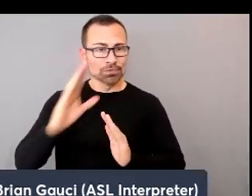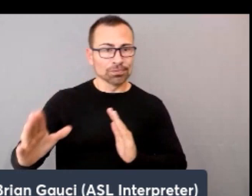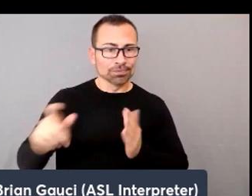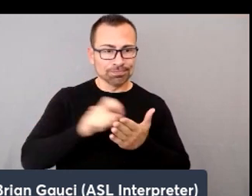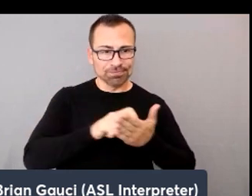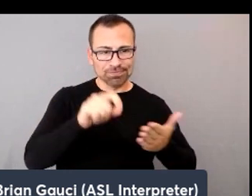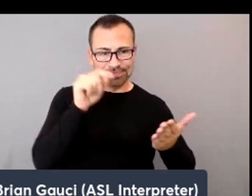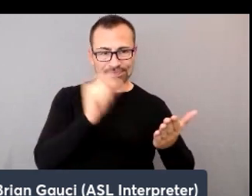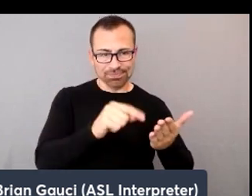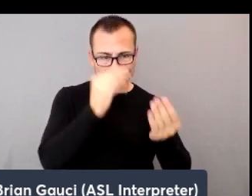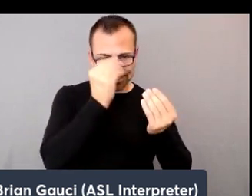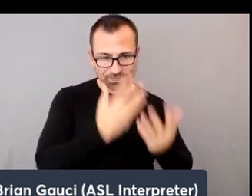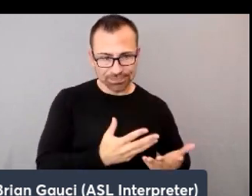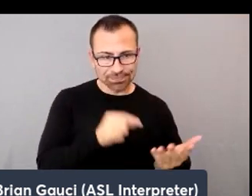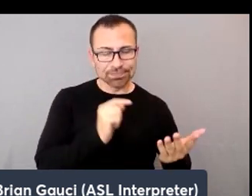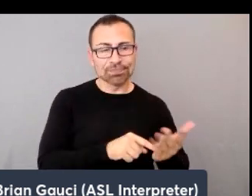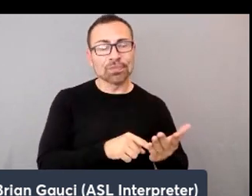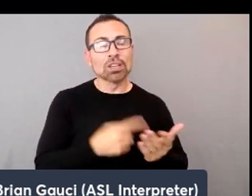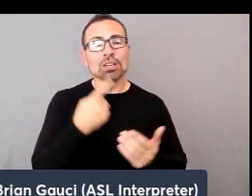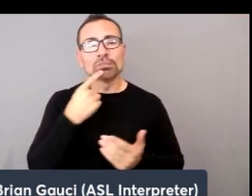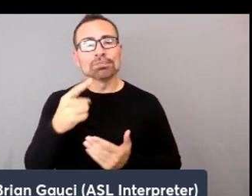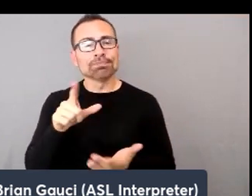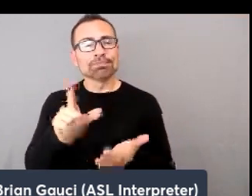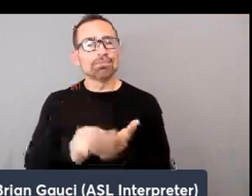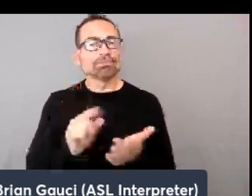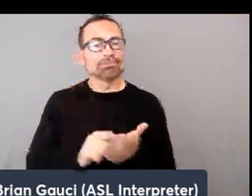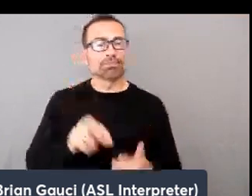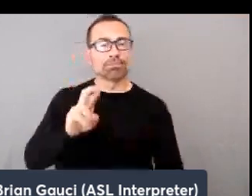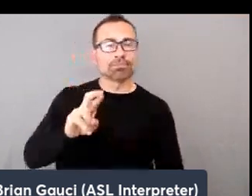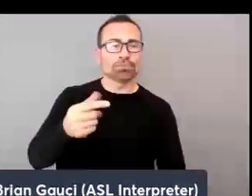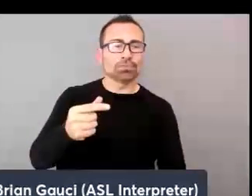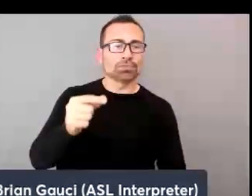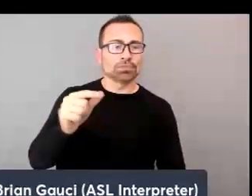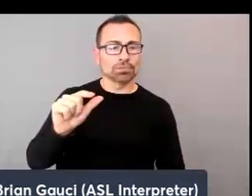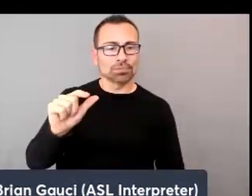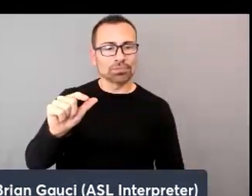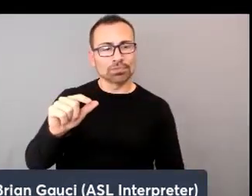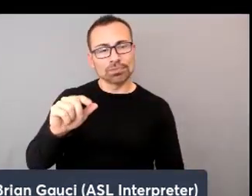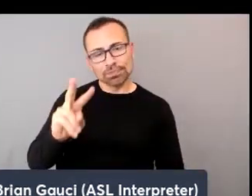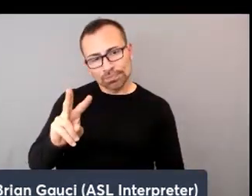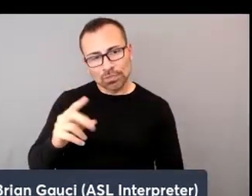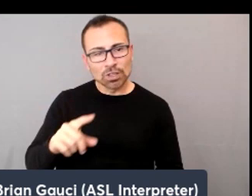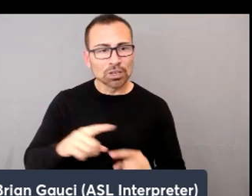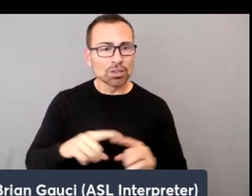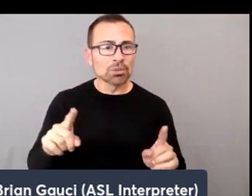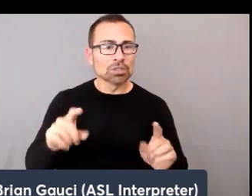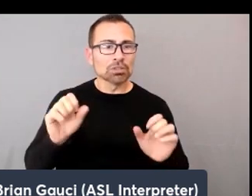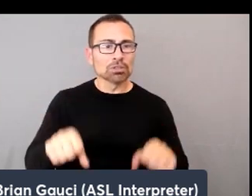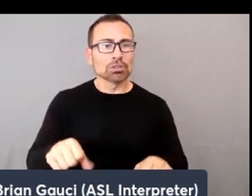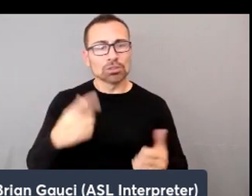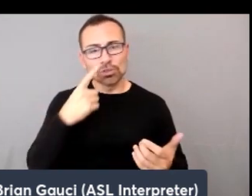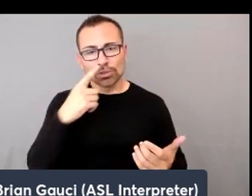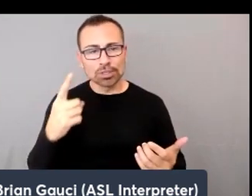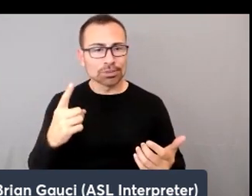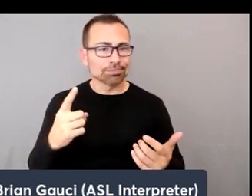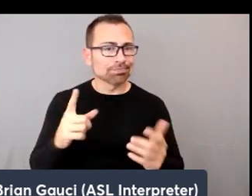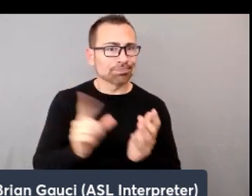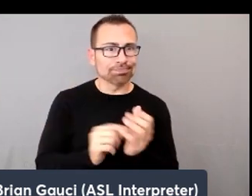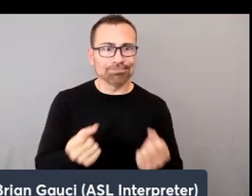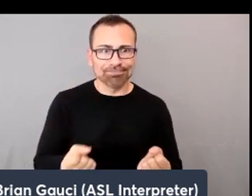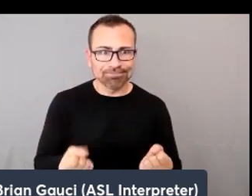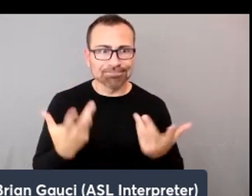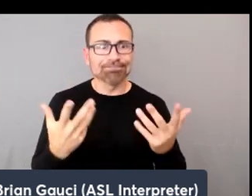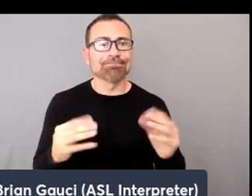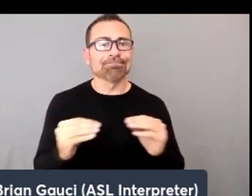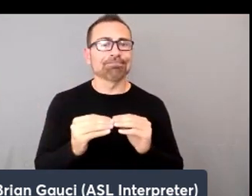we're telling it print RGB, print bounding box, but you could actually print a lot more data, which I'll show you in a